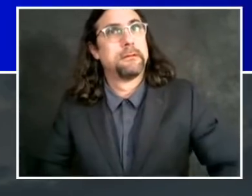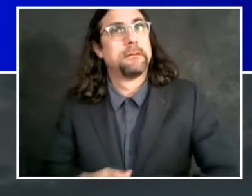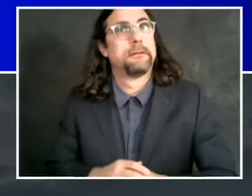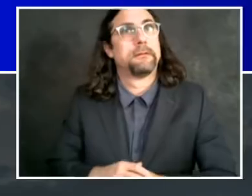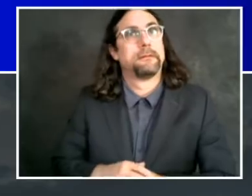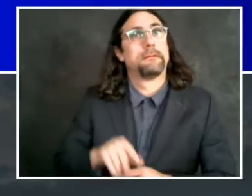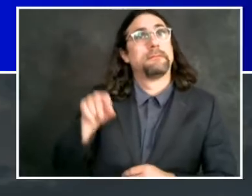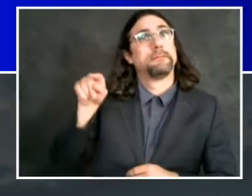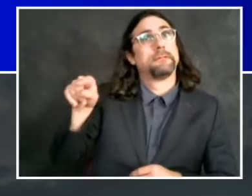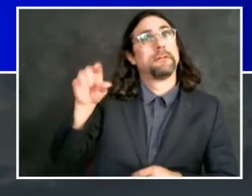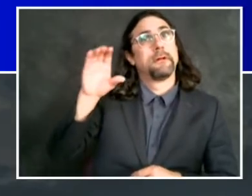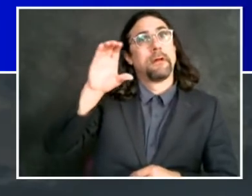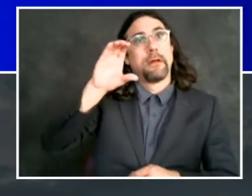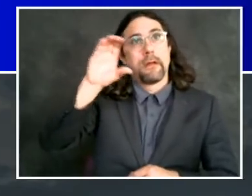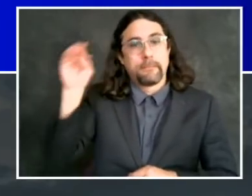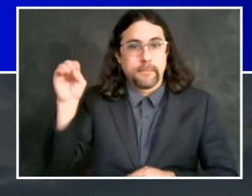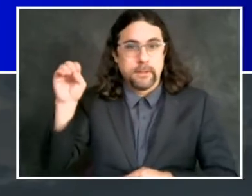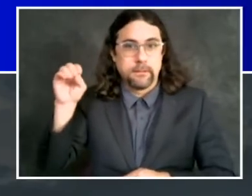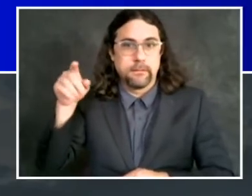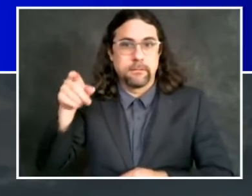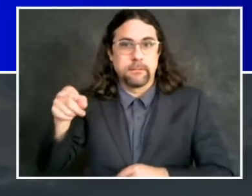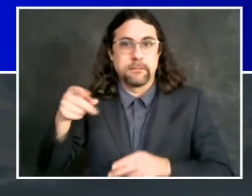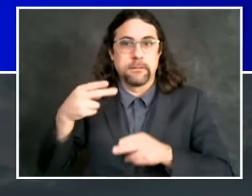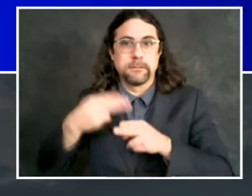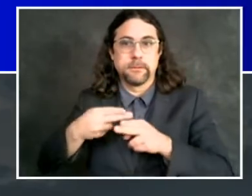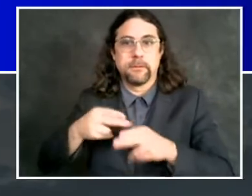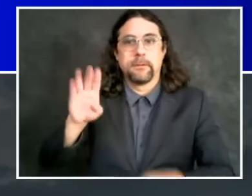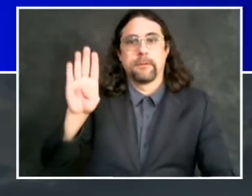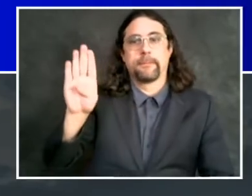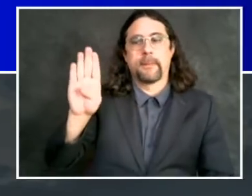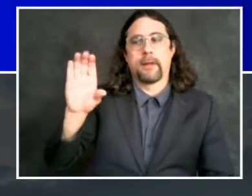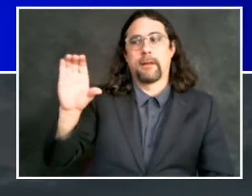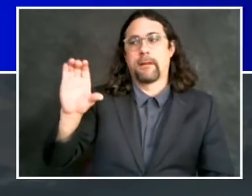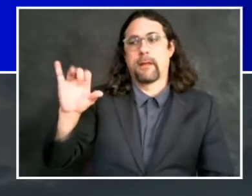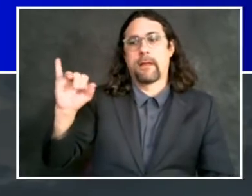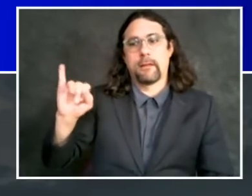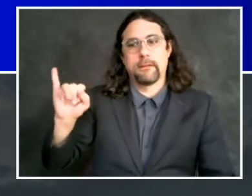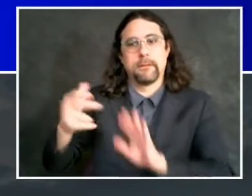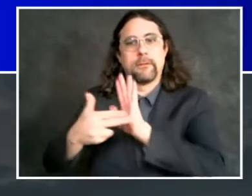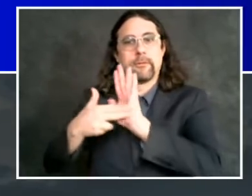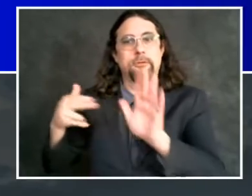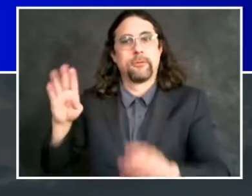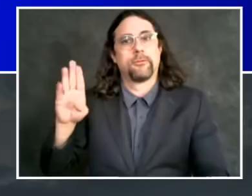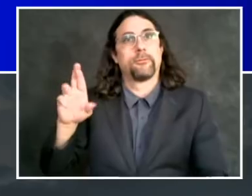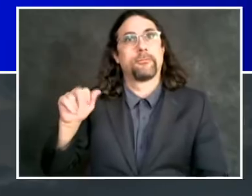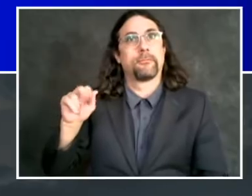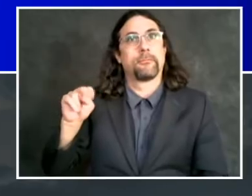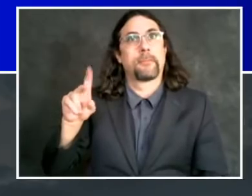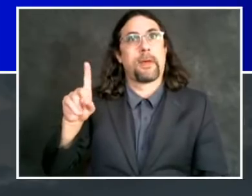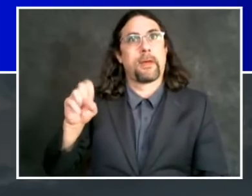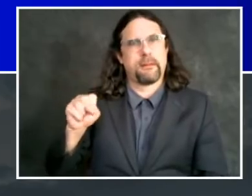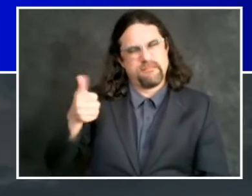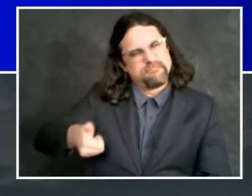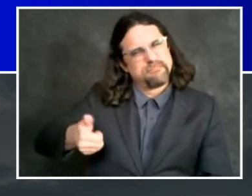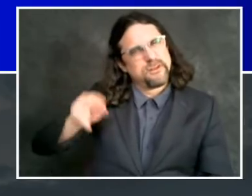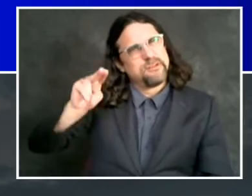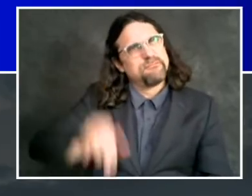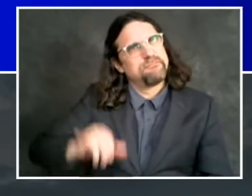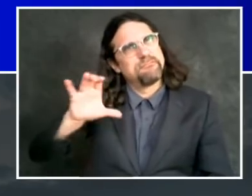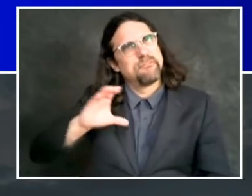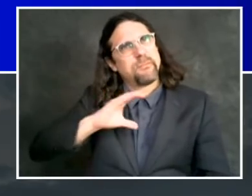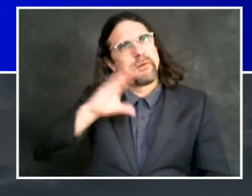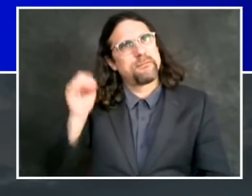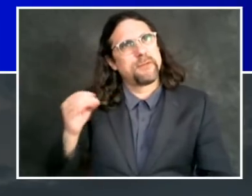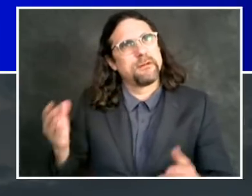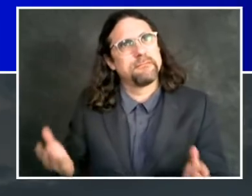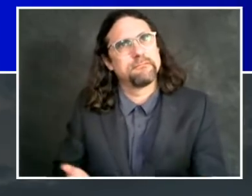Development Corporation. One day, not so long ago, they shared a very important piece of information with the city.